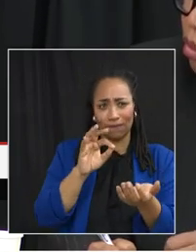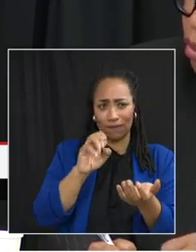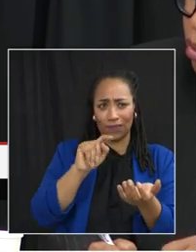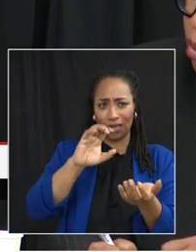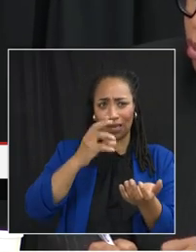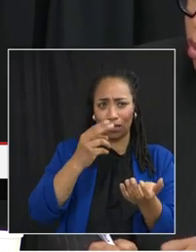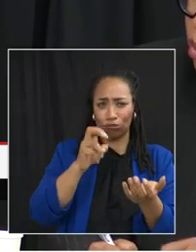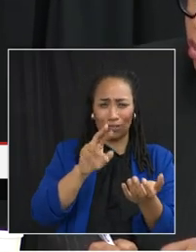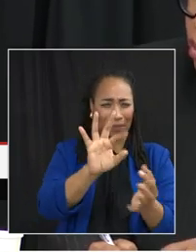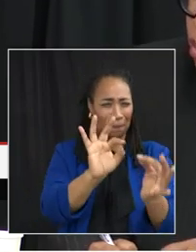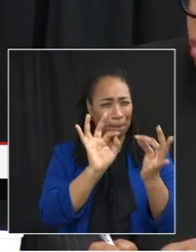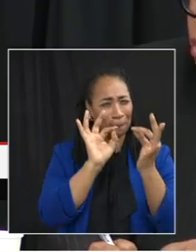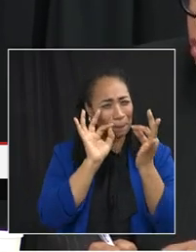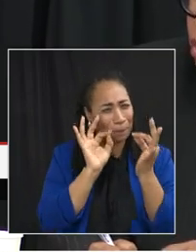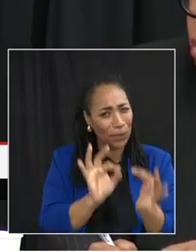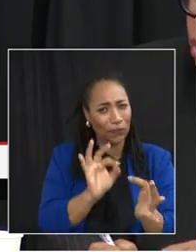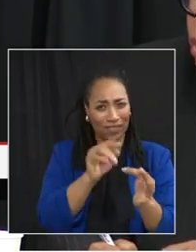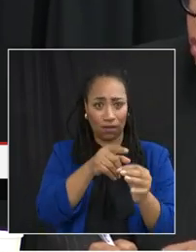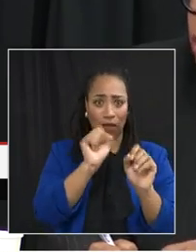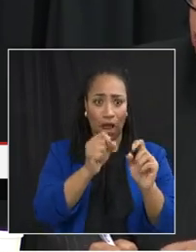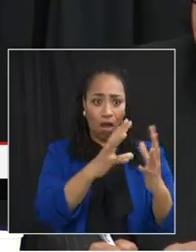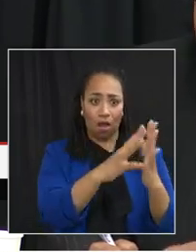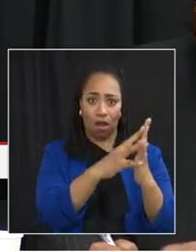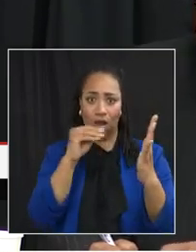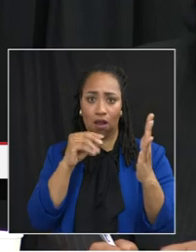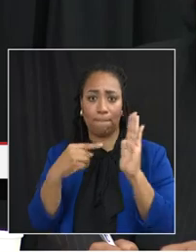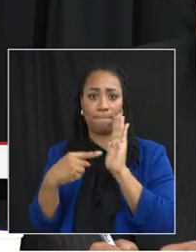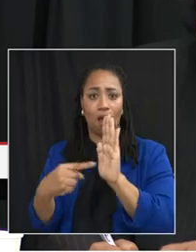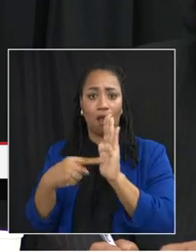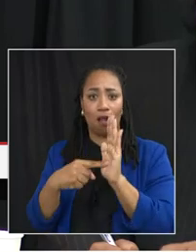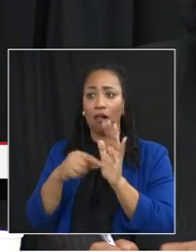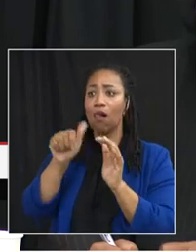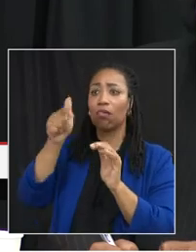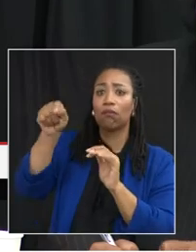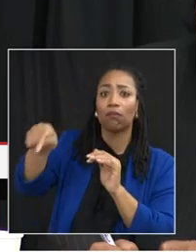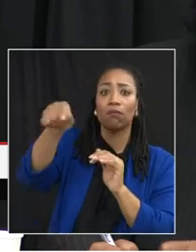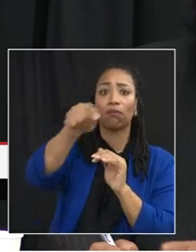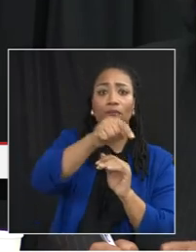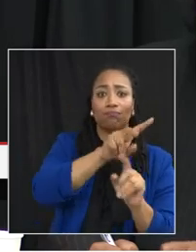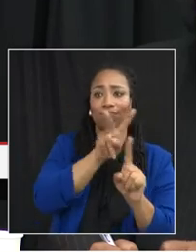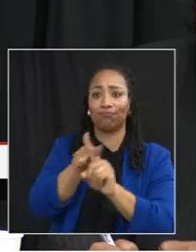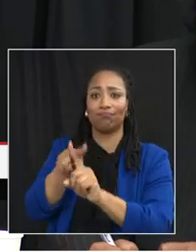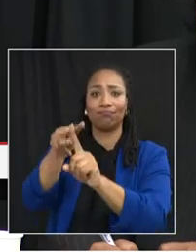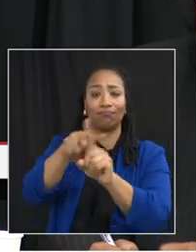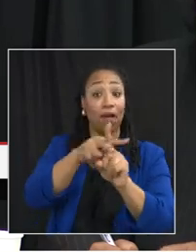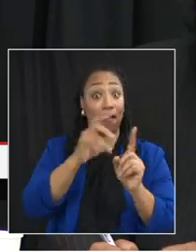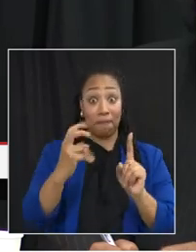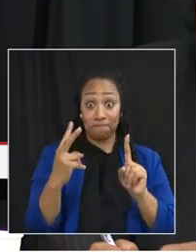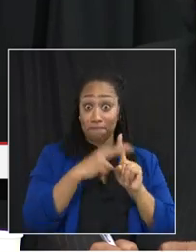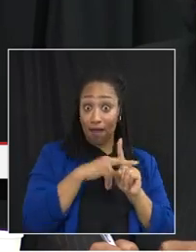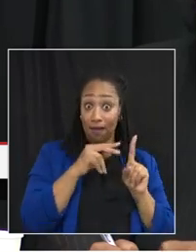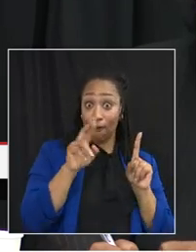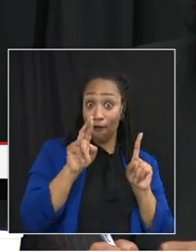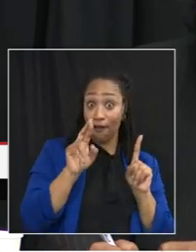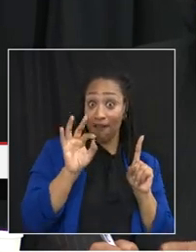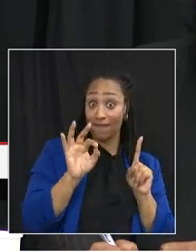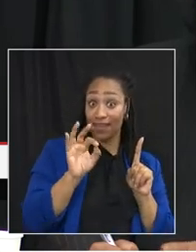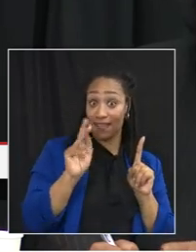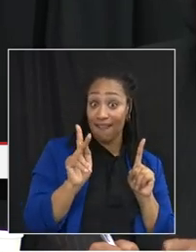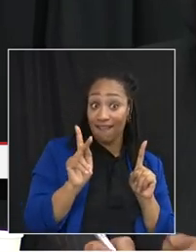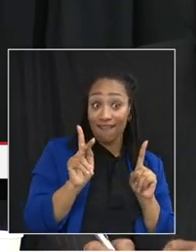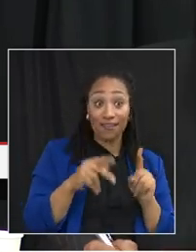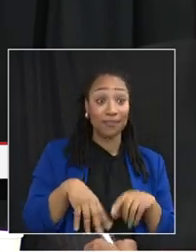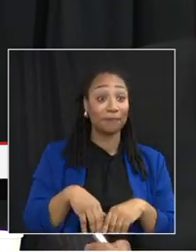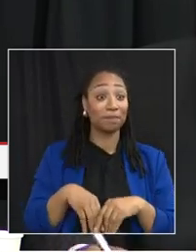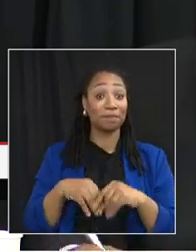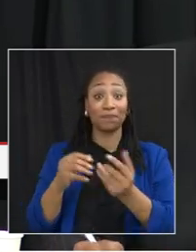and other places. We could do it at RFK. We could do it on the St. Elizabeth campus, where